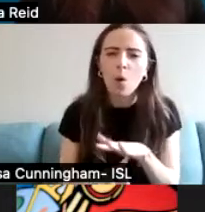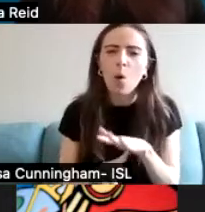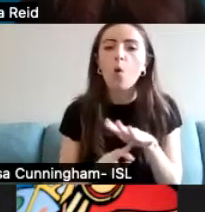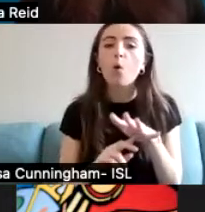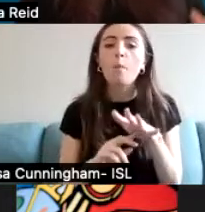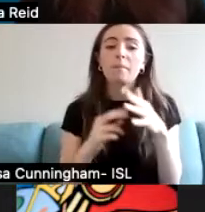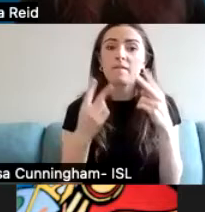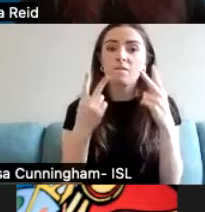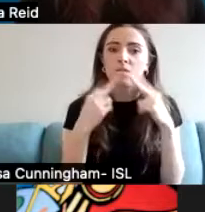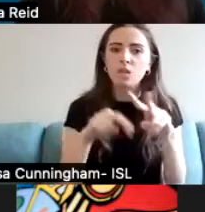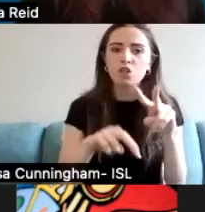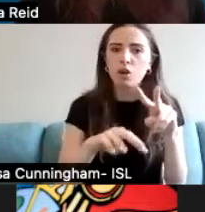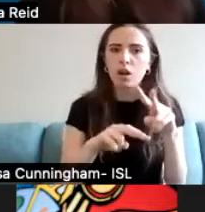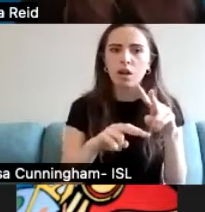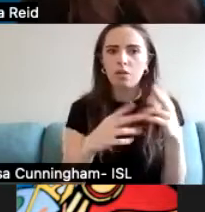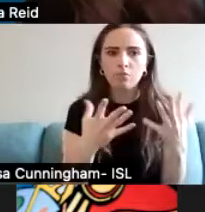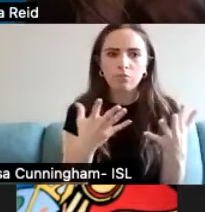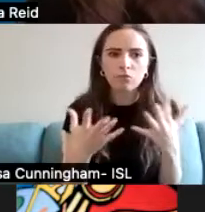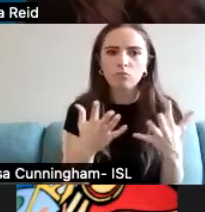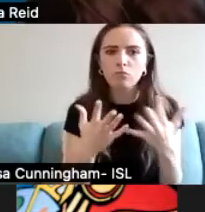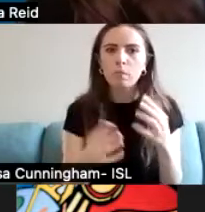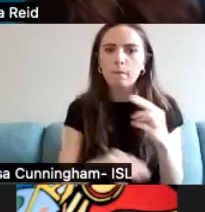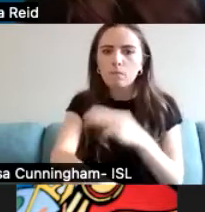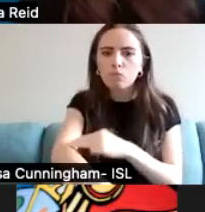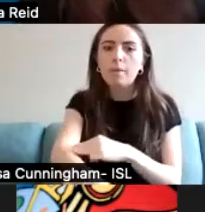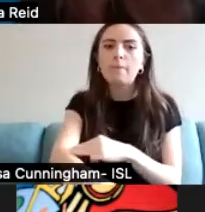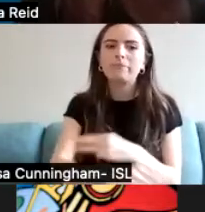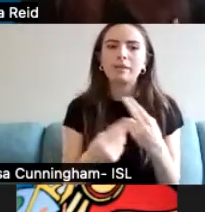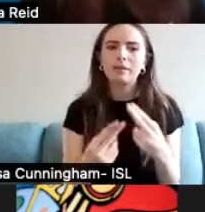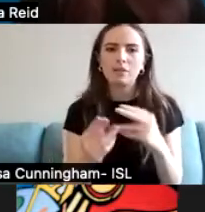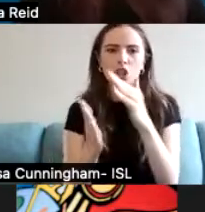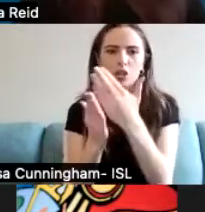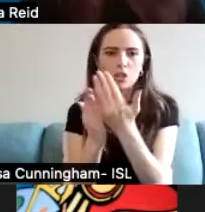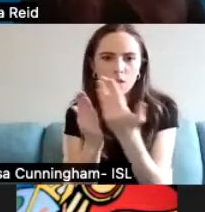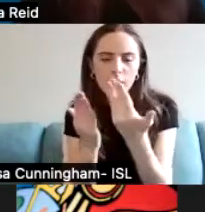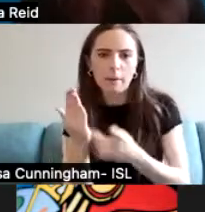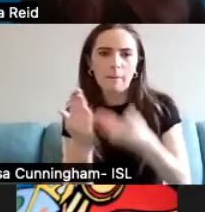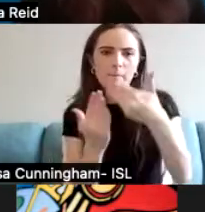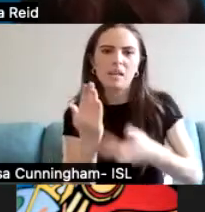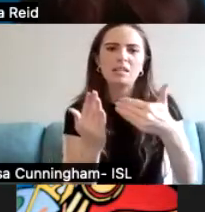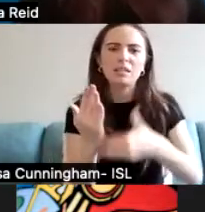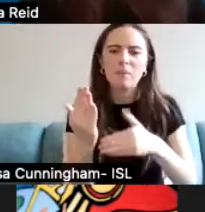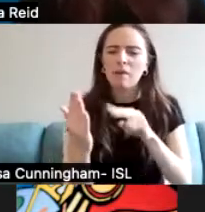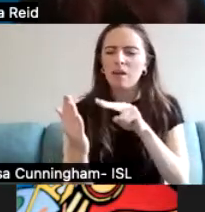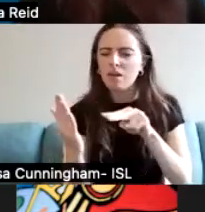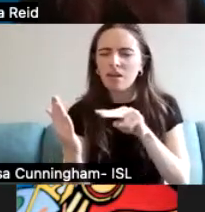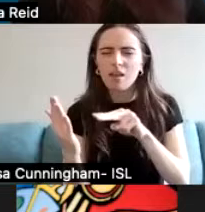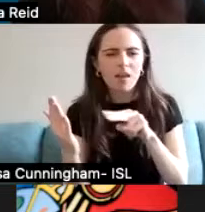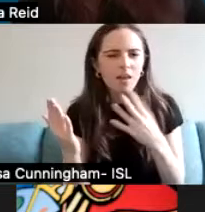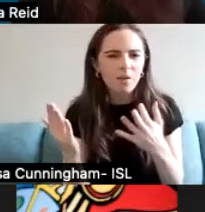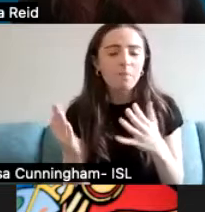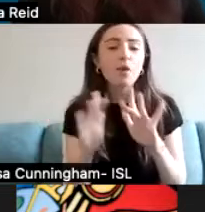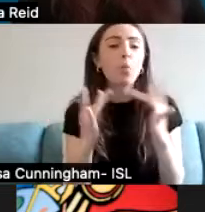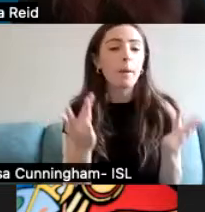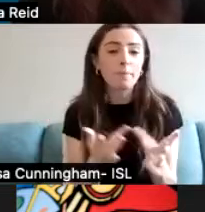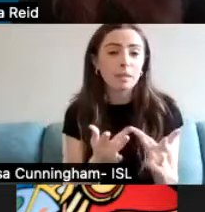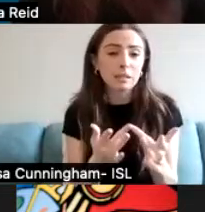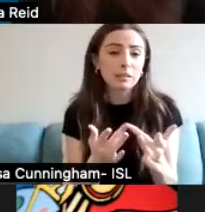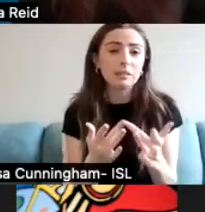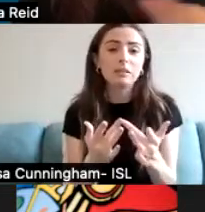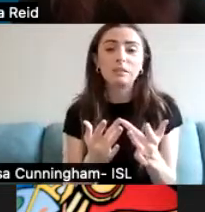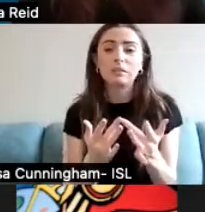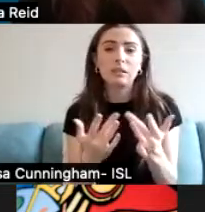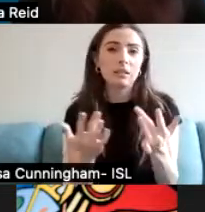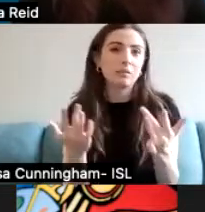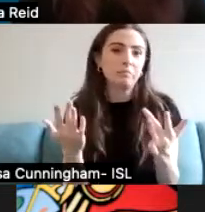might have issues with things like printed documents and publications. Websites that are inaccessible, especially ones that require a lot